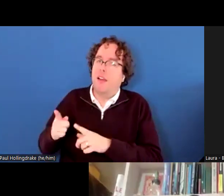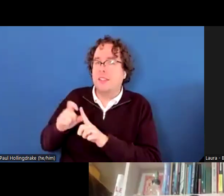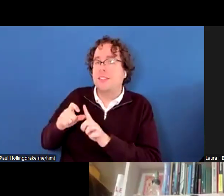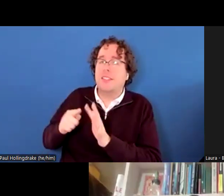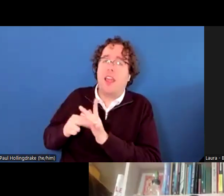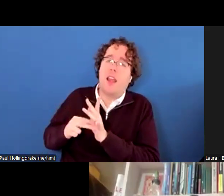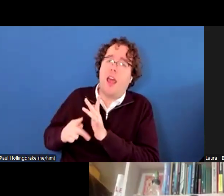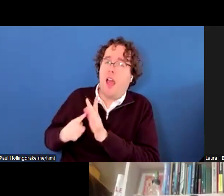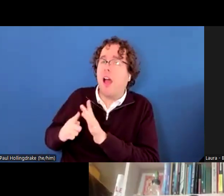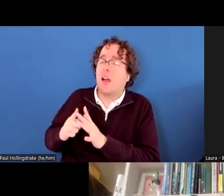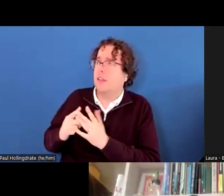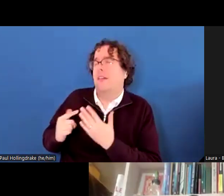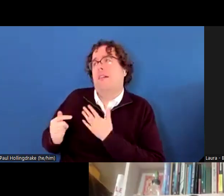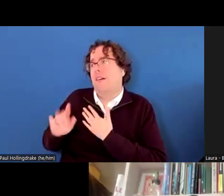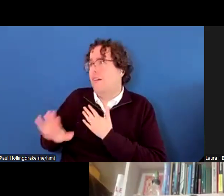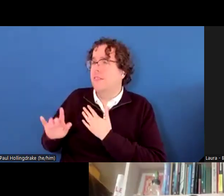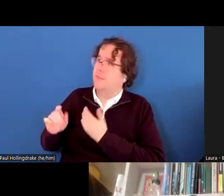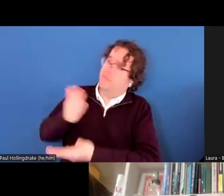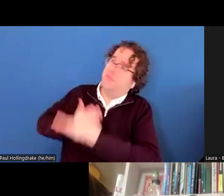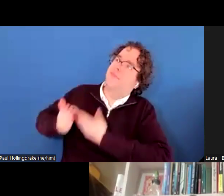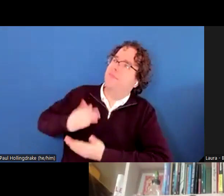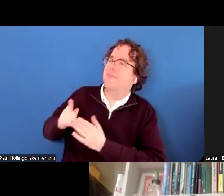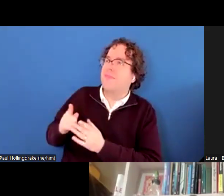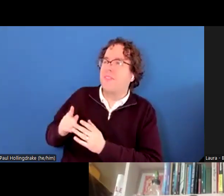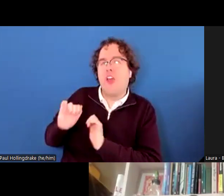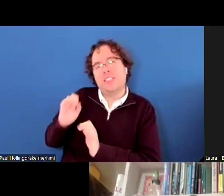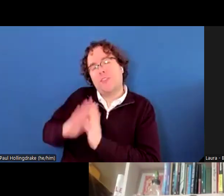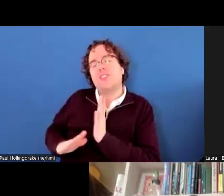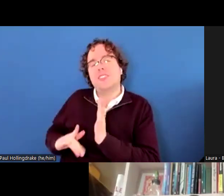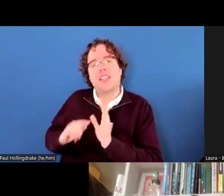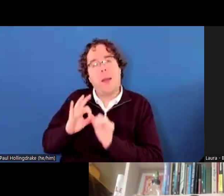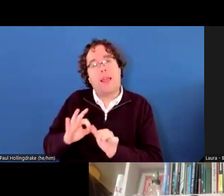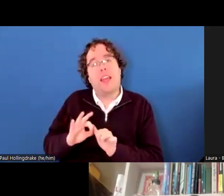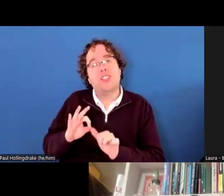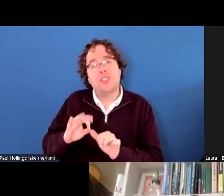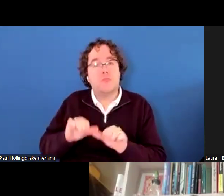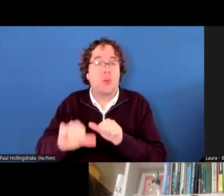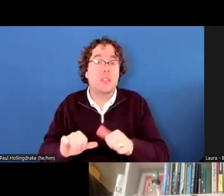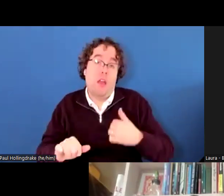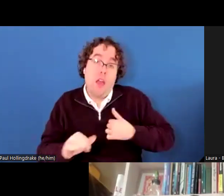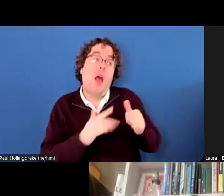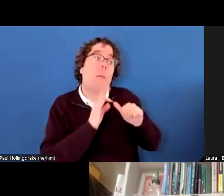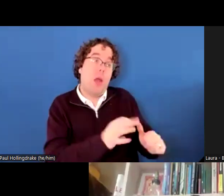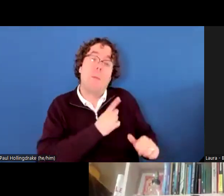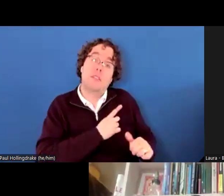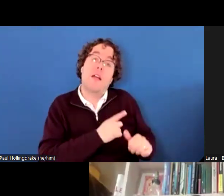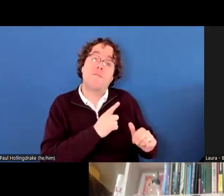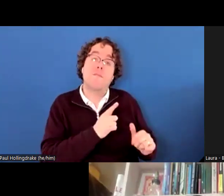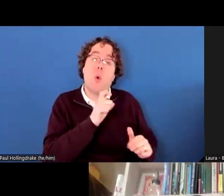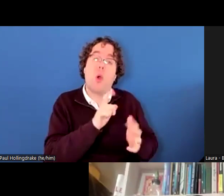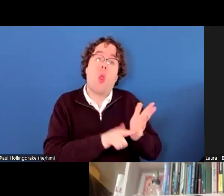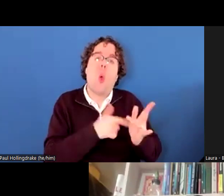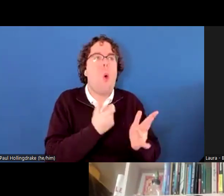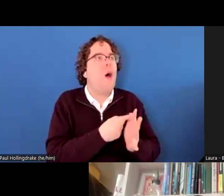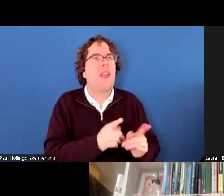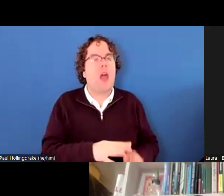application process, and I applied on Clore in a bit of a whim. It was always